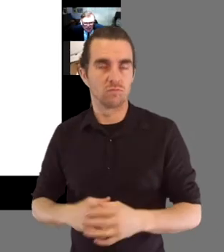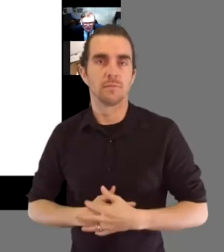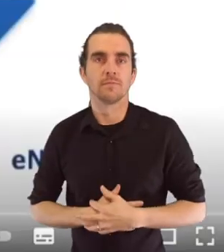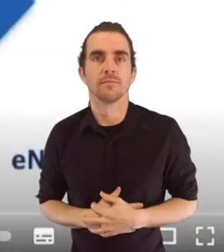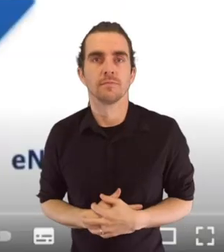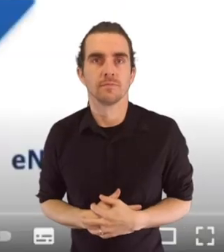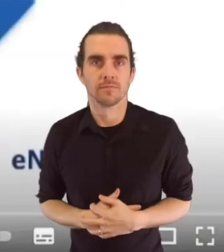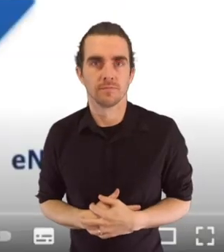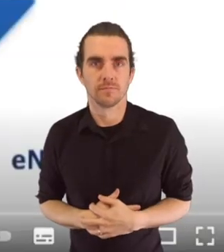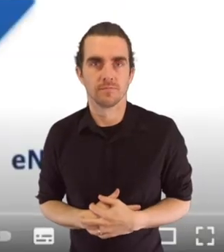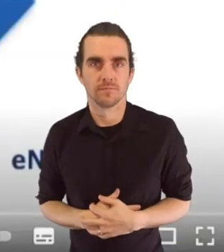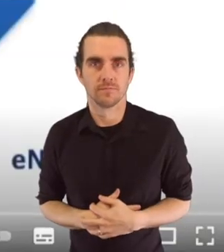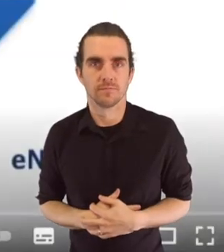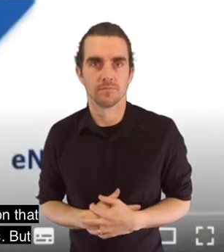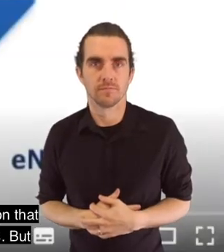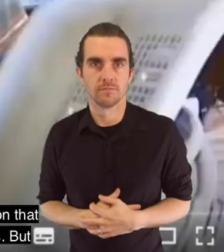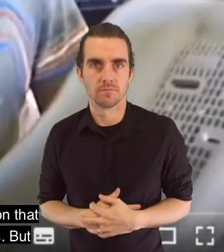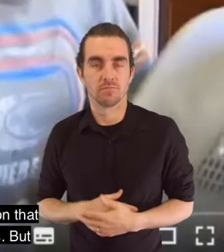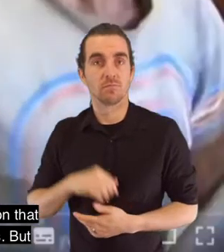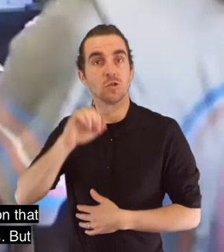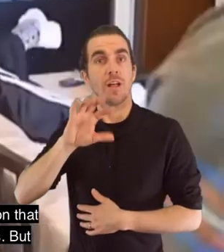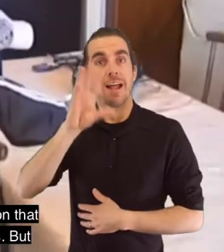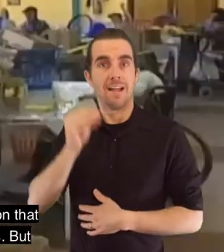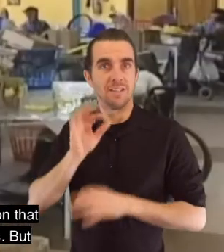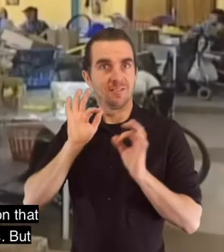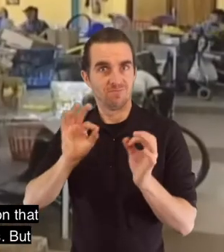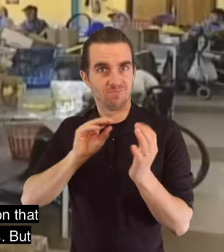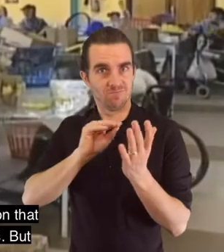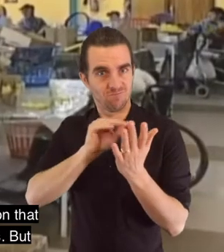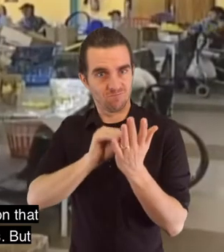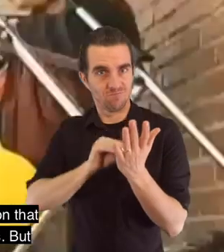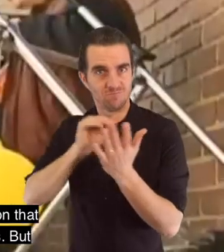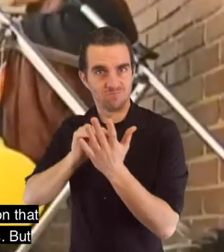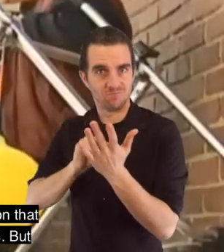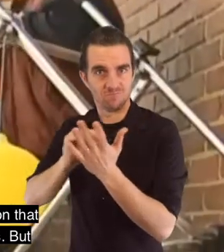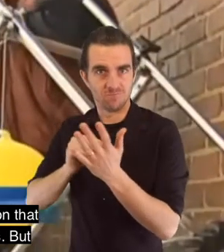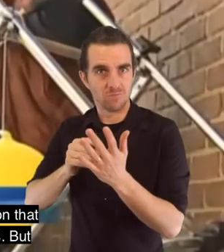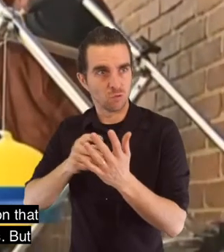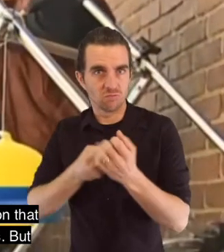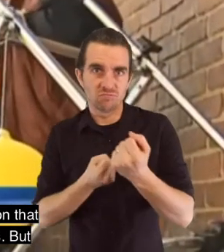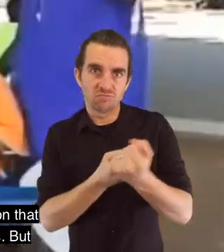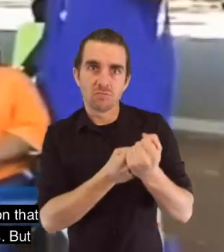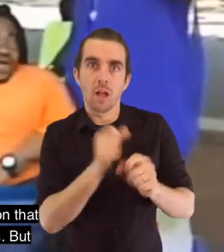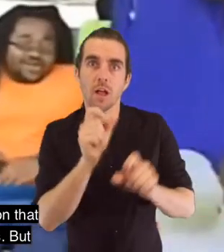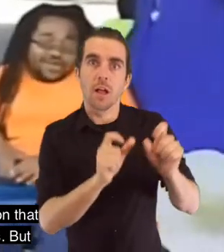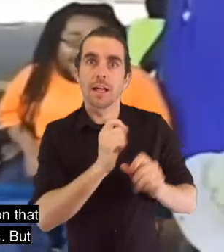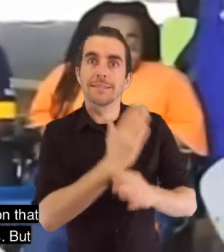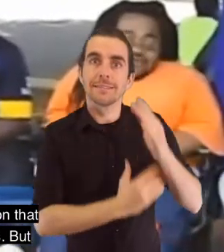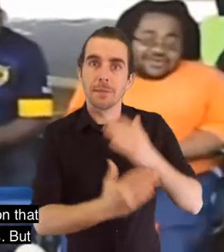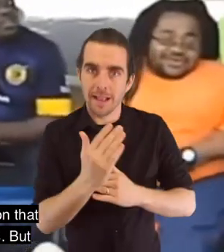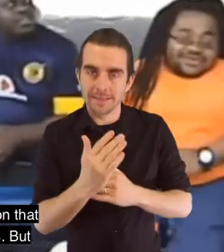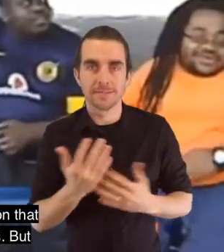now. Yes. It's very difficult. South Africa has key legislation that caters for people